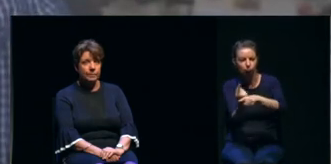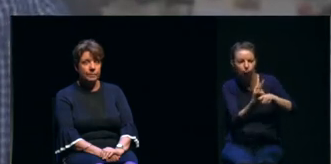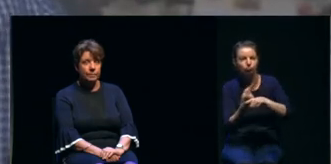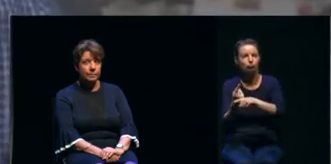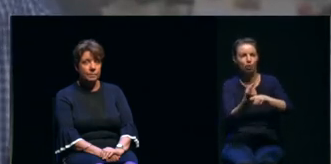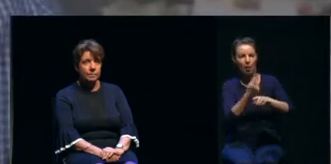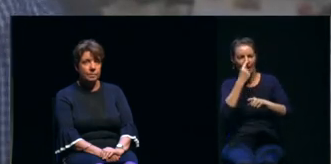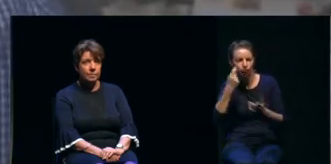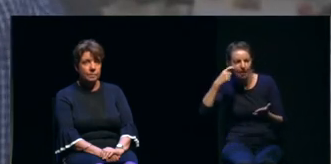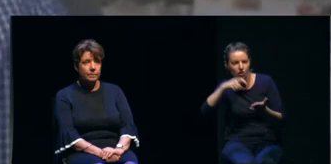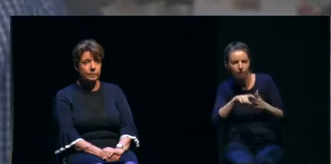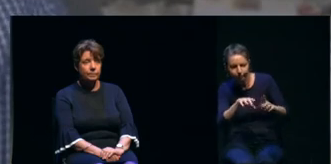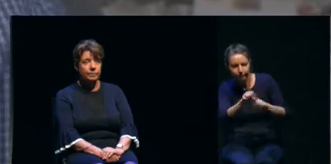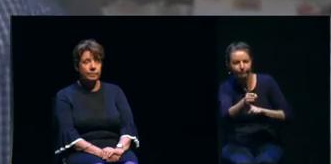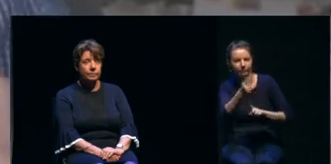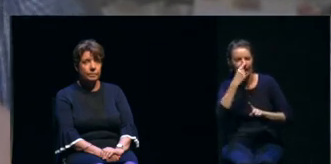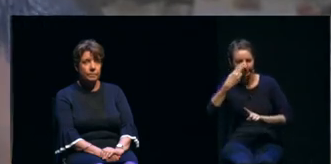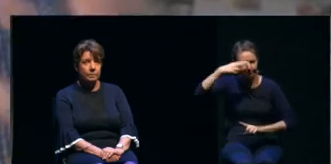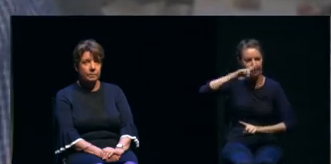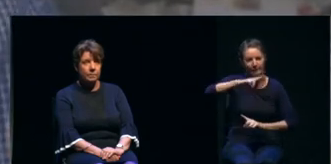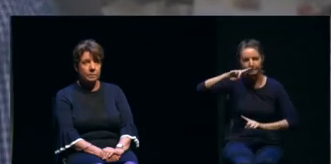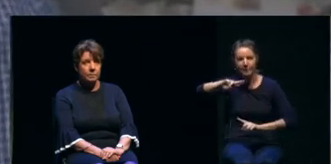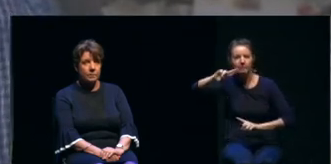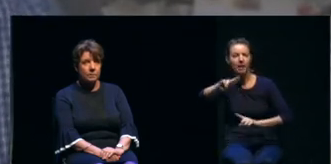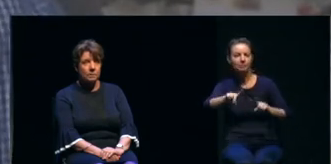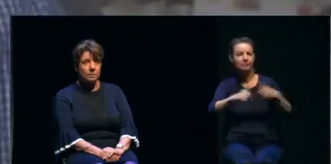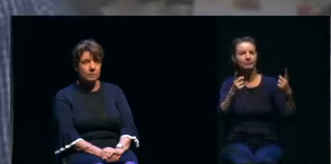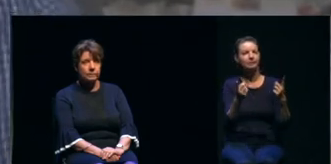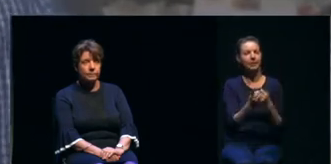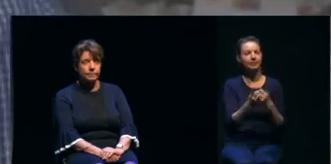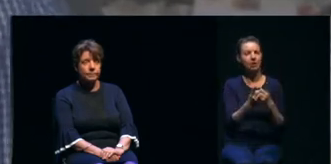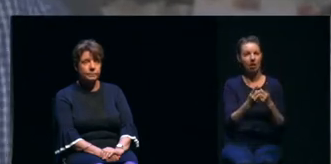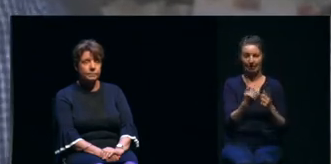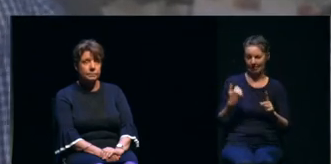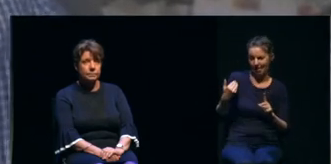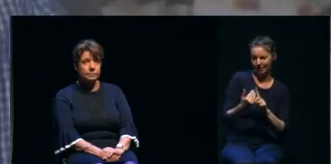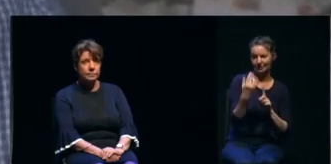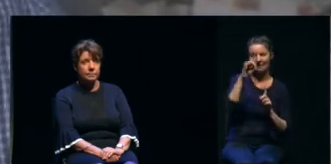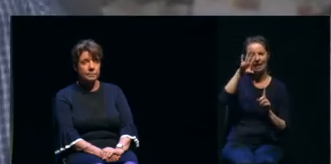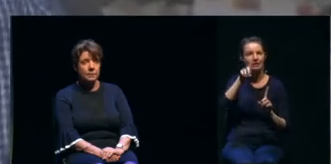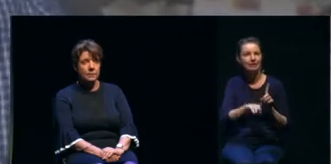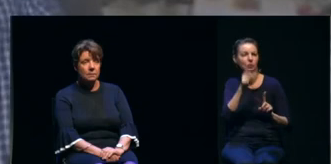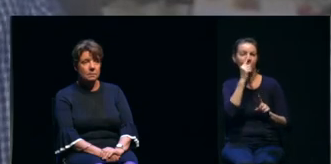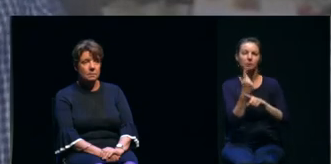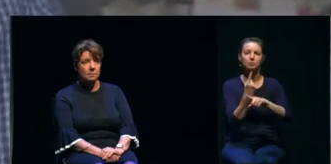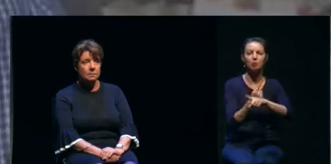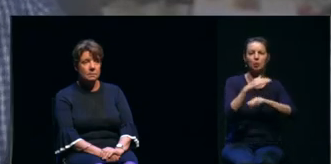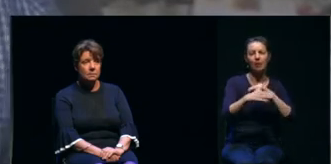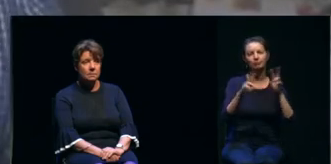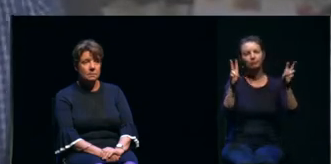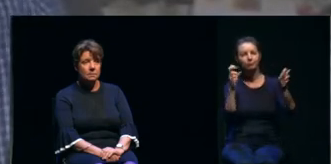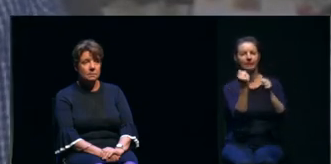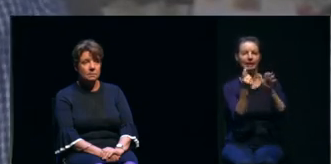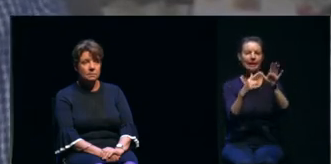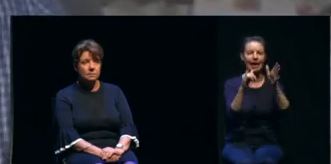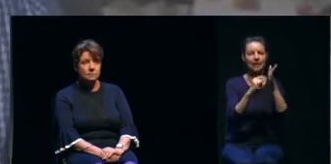them. If you think of the language that we have developed in the last 10 years alone, you know, we can talk about gaslighting, we can talk about coercive control, we can